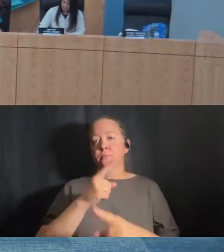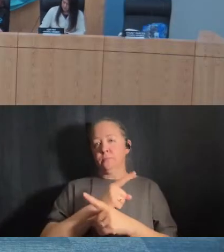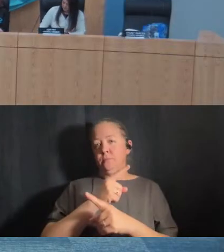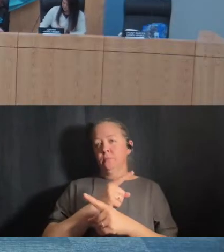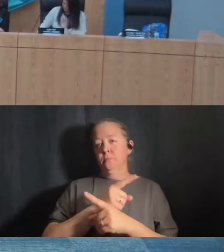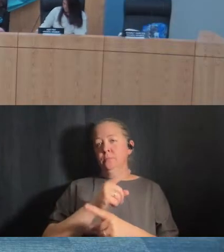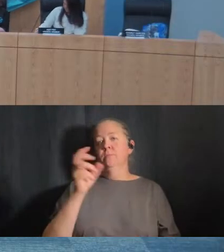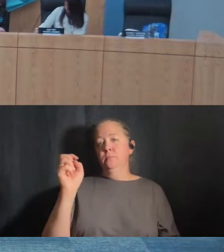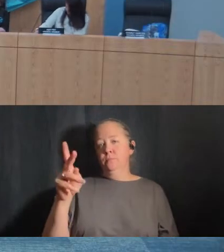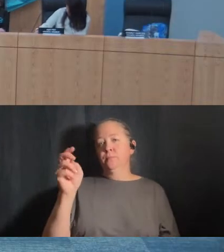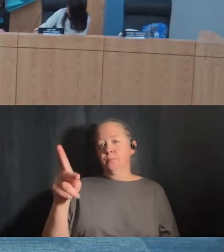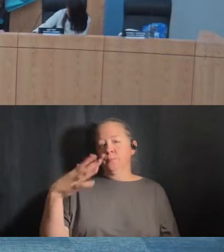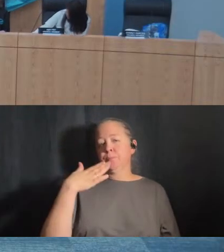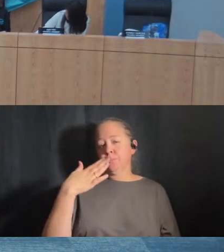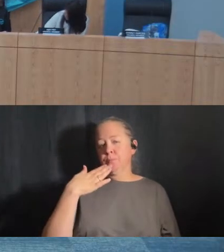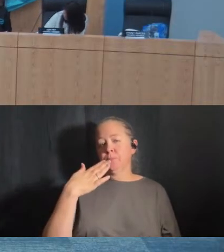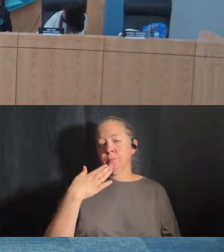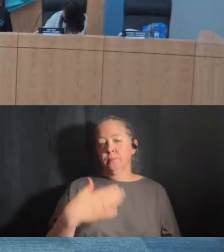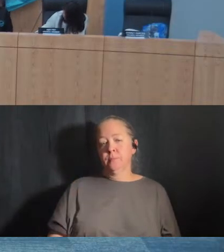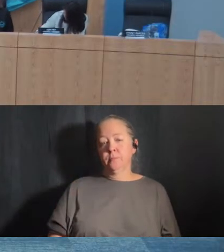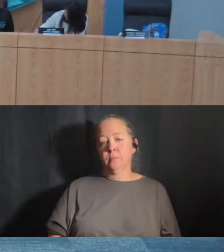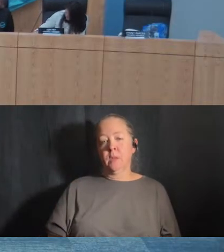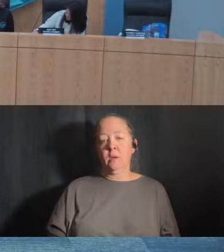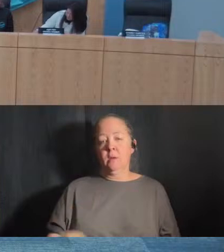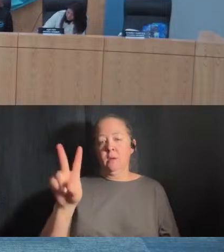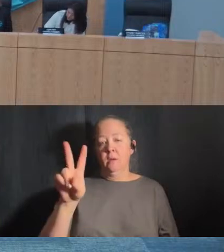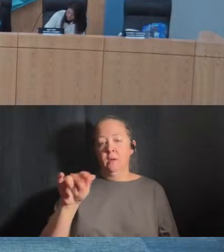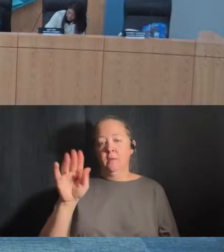Okay, thank you. Vice Mayor.